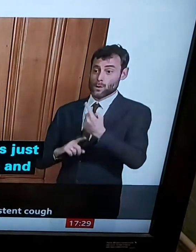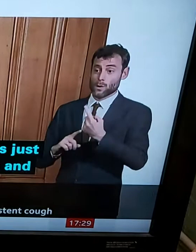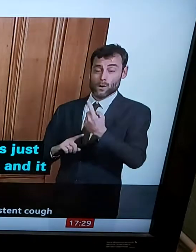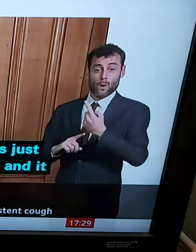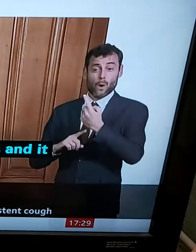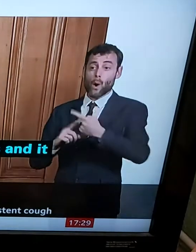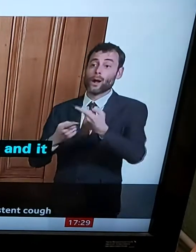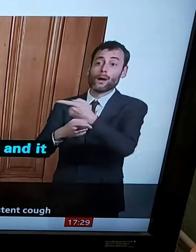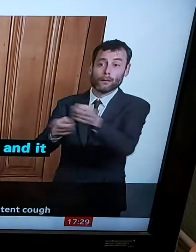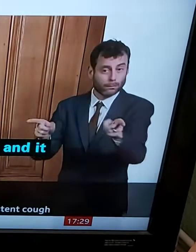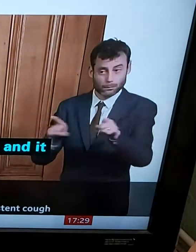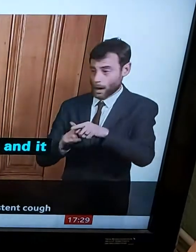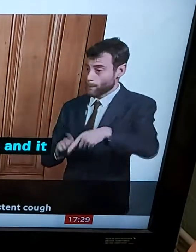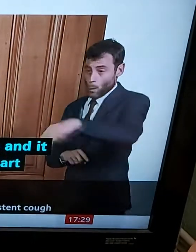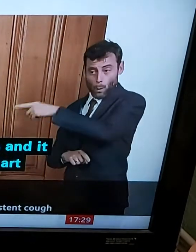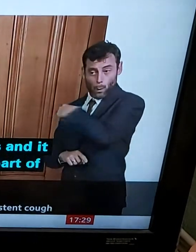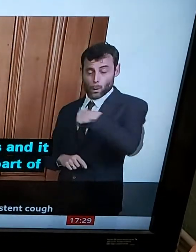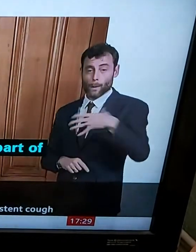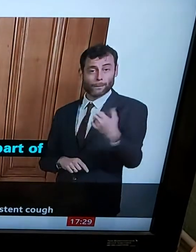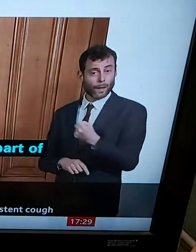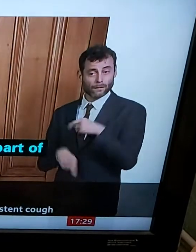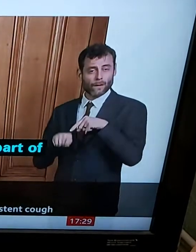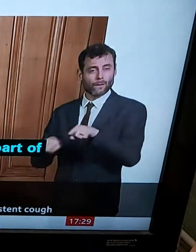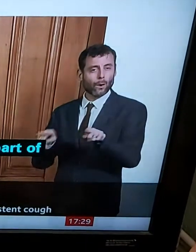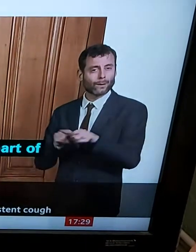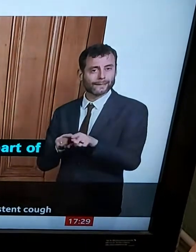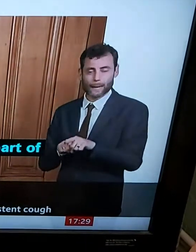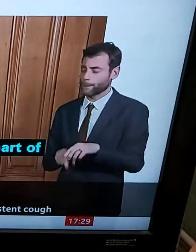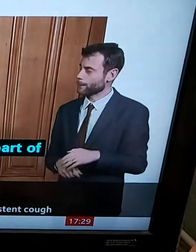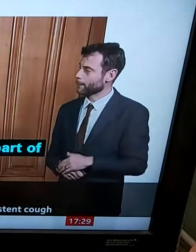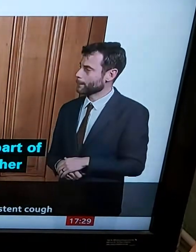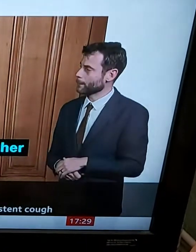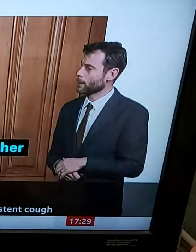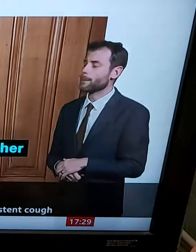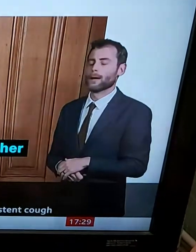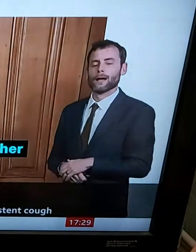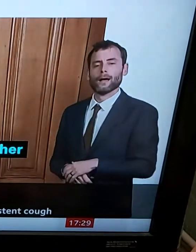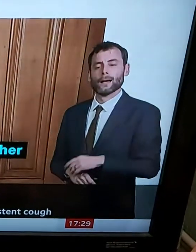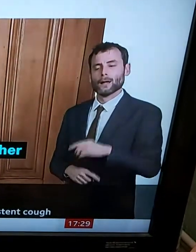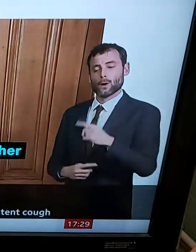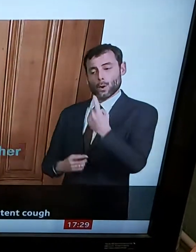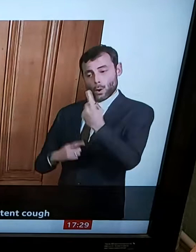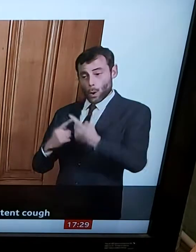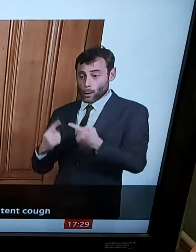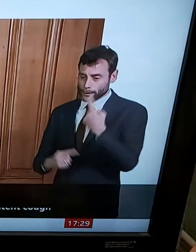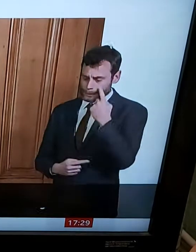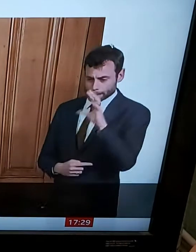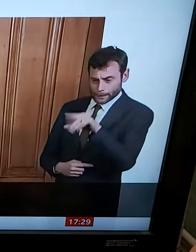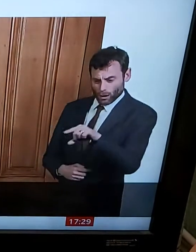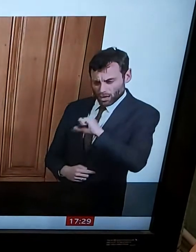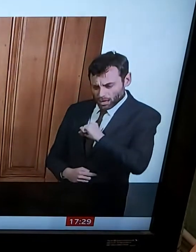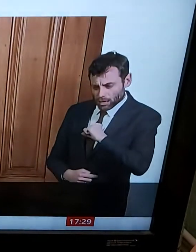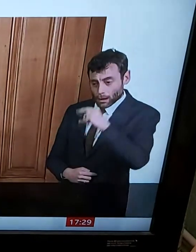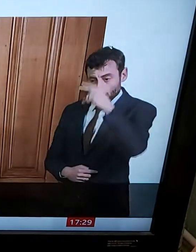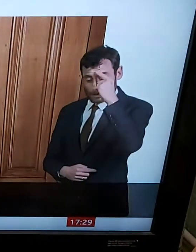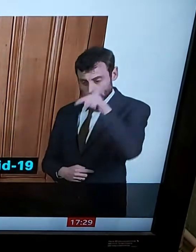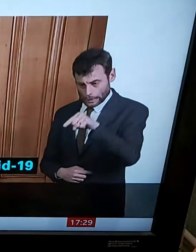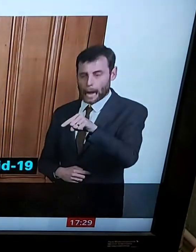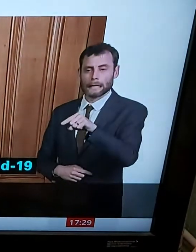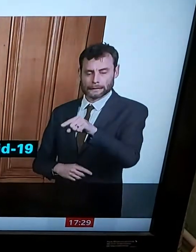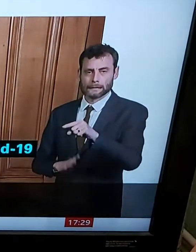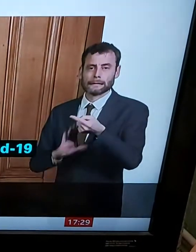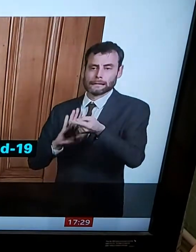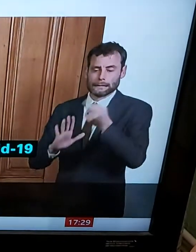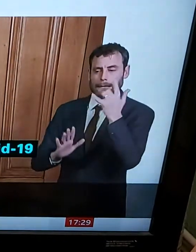part of the population. The only other criteria would be about the centrality of your role to COVID-19, and it's exactly why Simon has highlighted